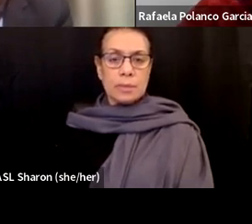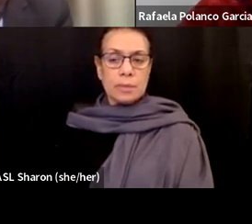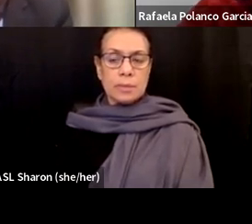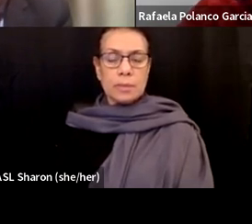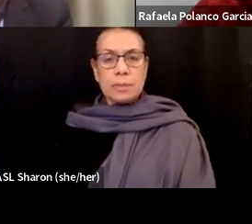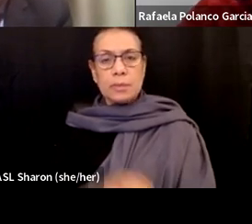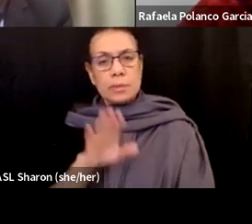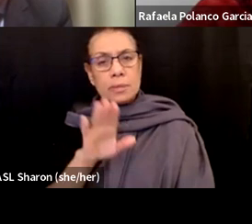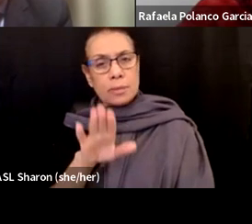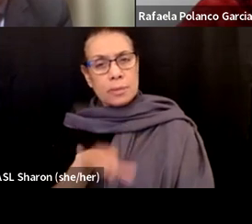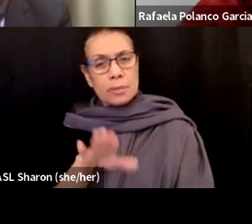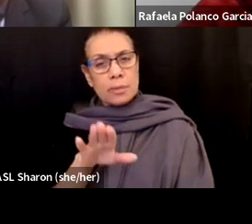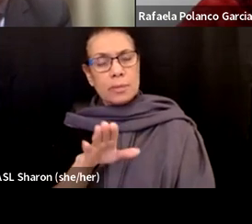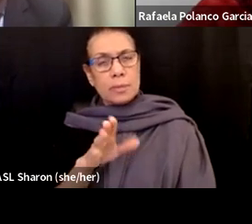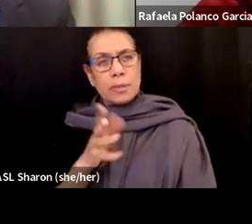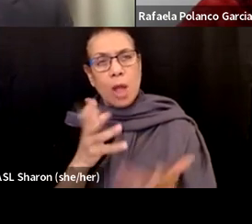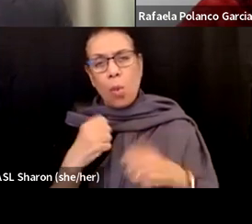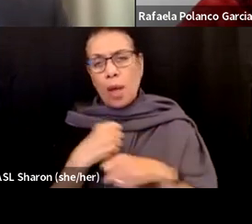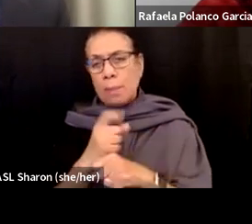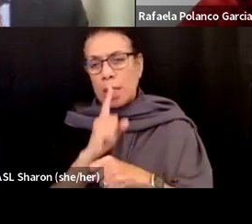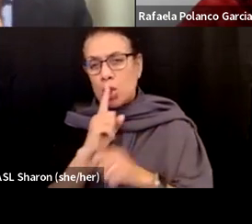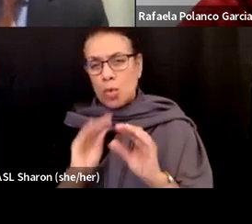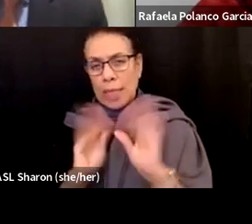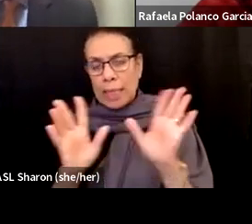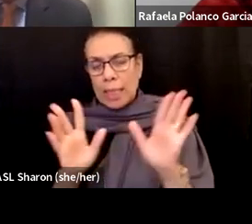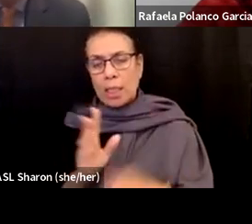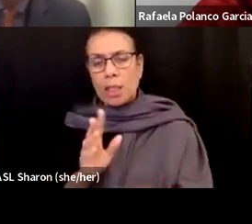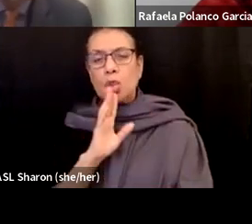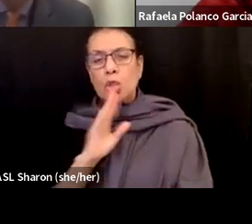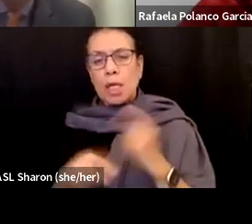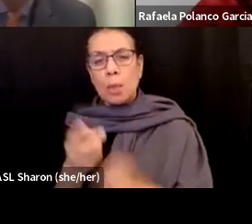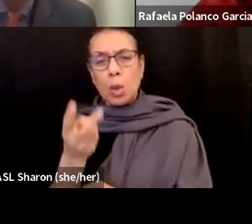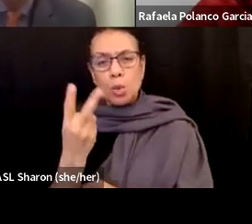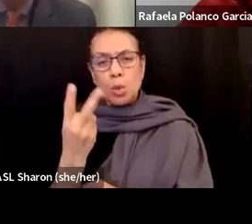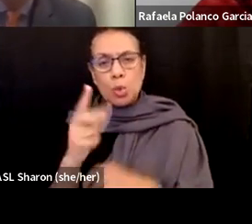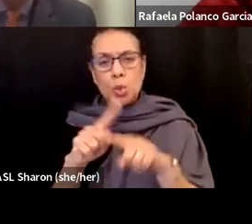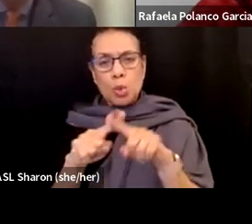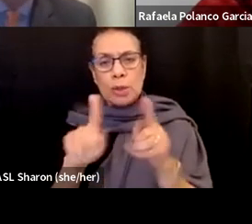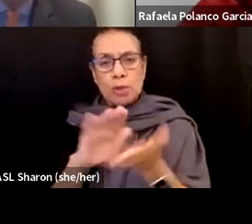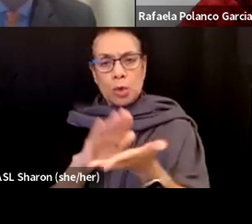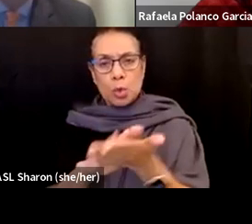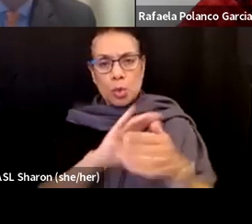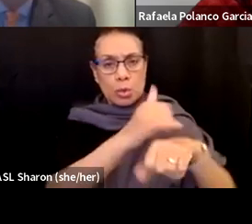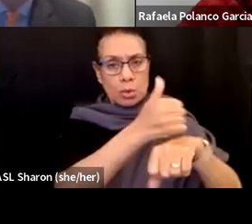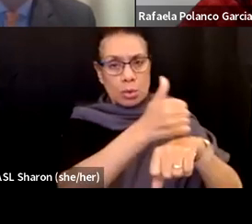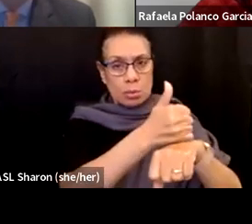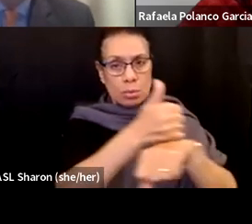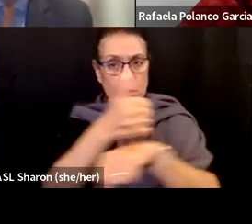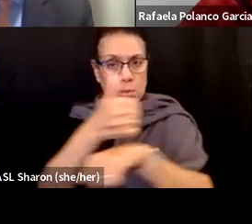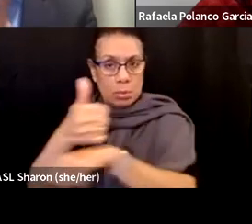so just like i want to make sure you mention about these two different schools my understanding is that you mentioned that or it is